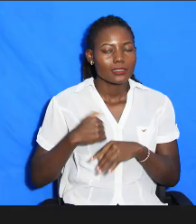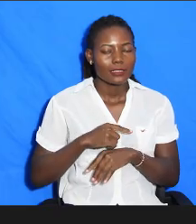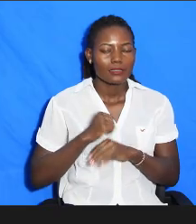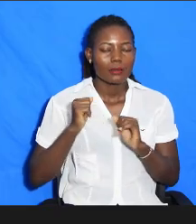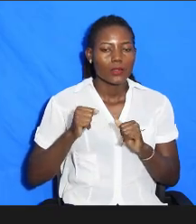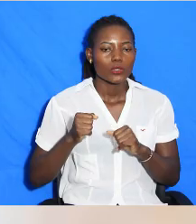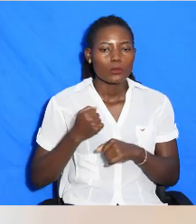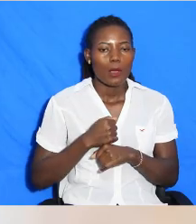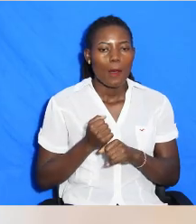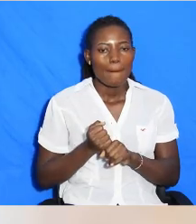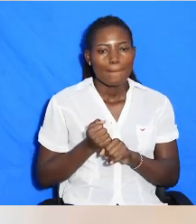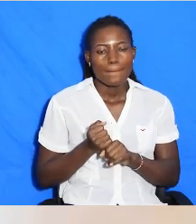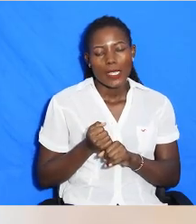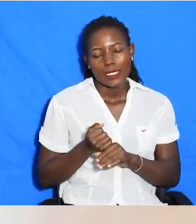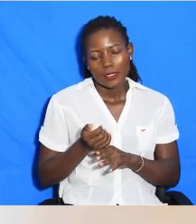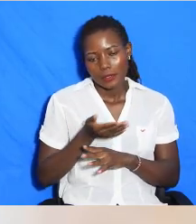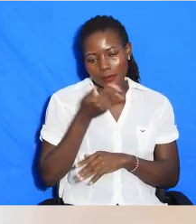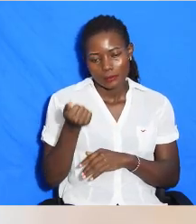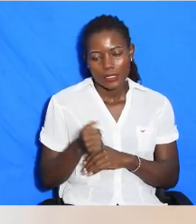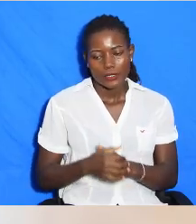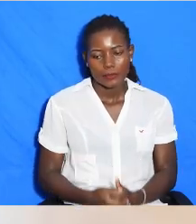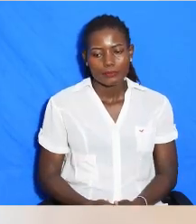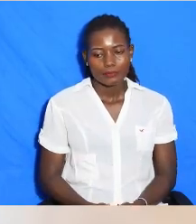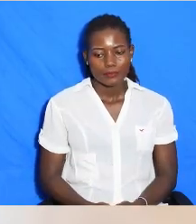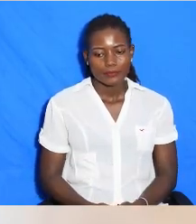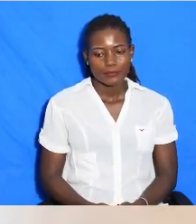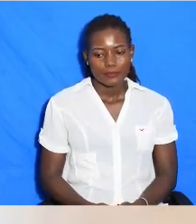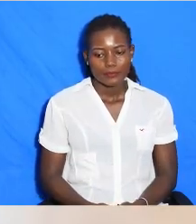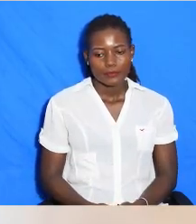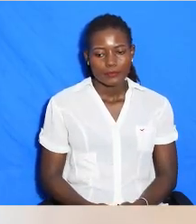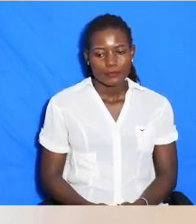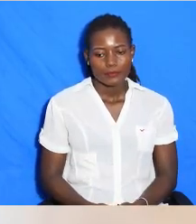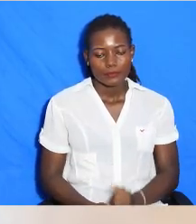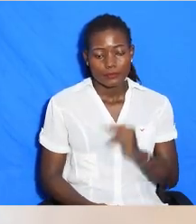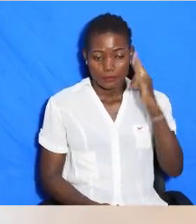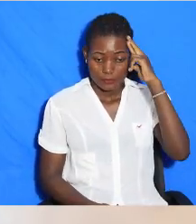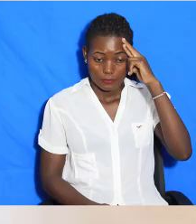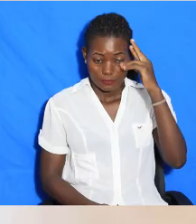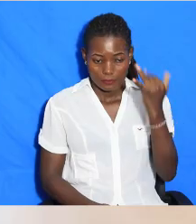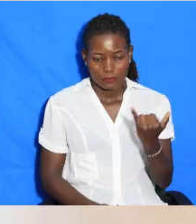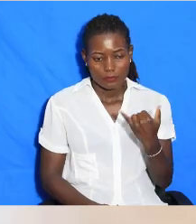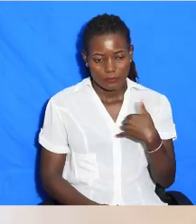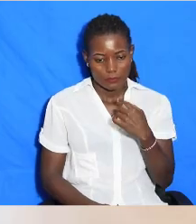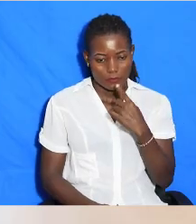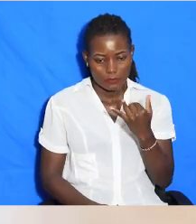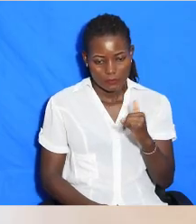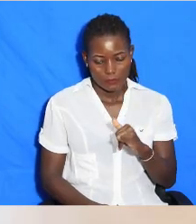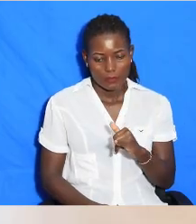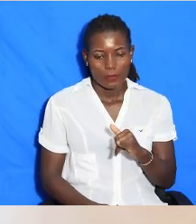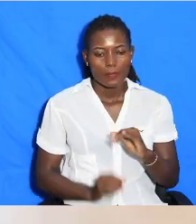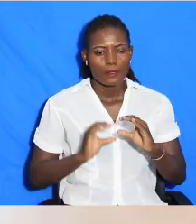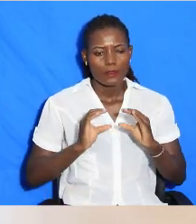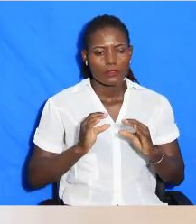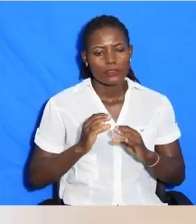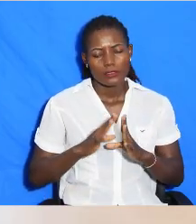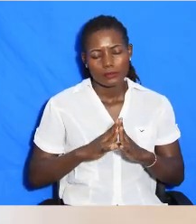can make us Mm. much be better. The reason why I'm saying this is I know coaching has gone scientific. Modern